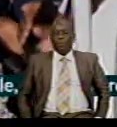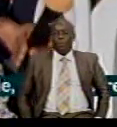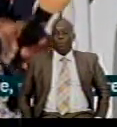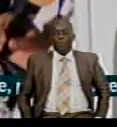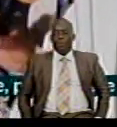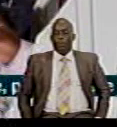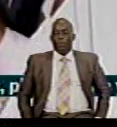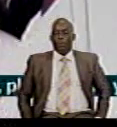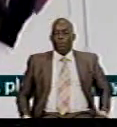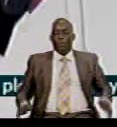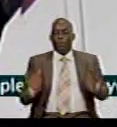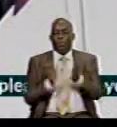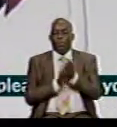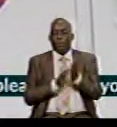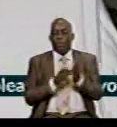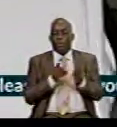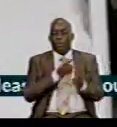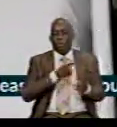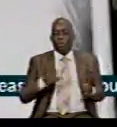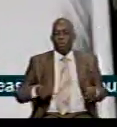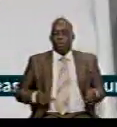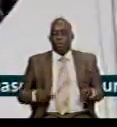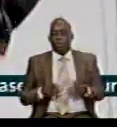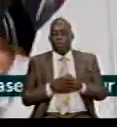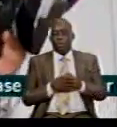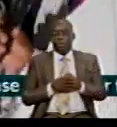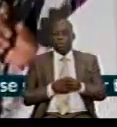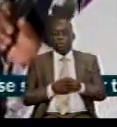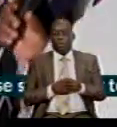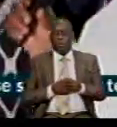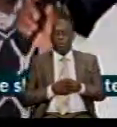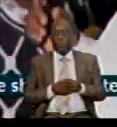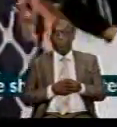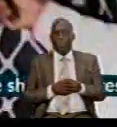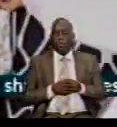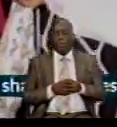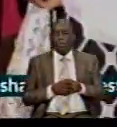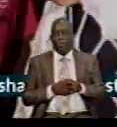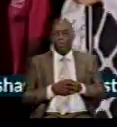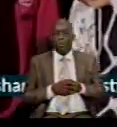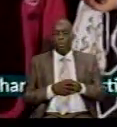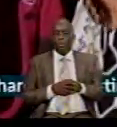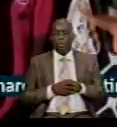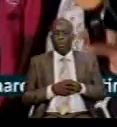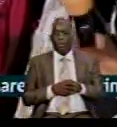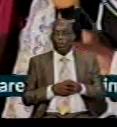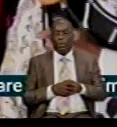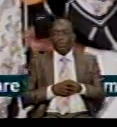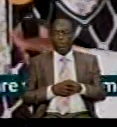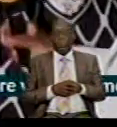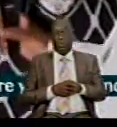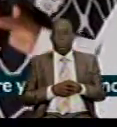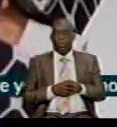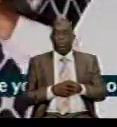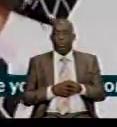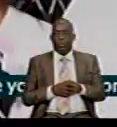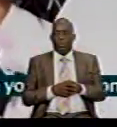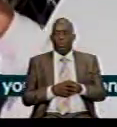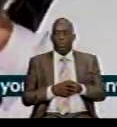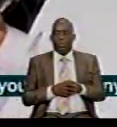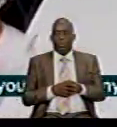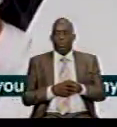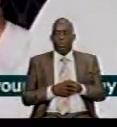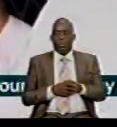Praise the Lord. C'est le frère là, non, c'est Baminda. Il est venu ici, il ne pouvait pas marcher. Vous pouvez voir comment on a élevé sa